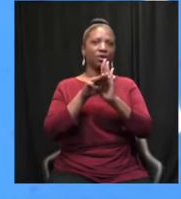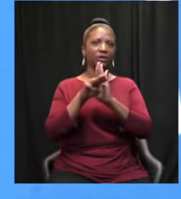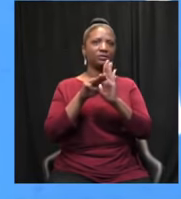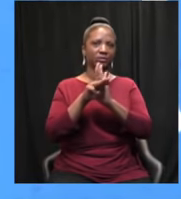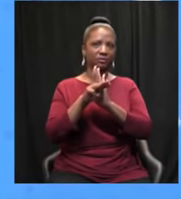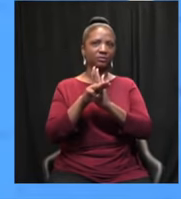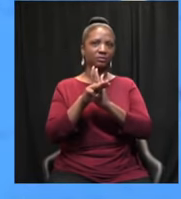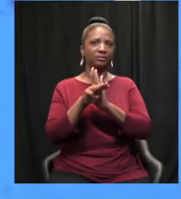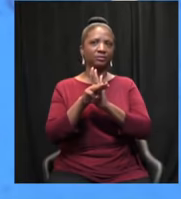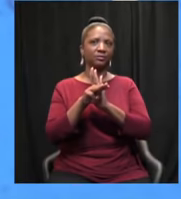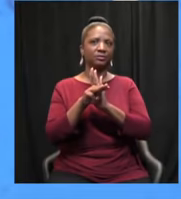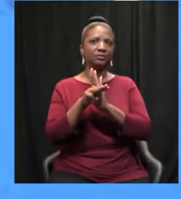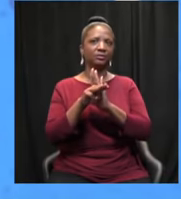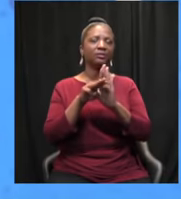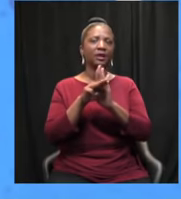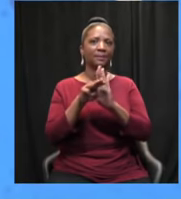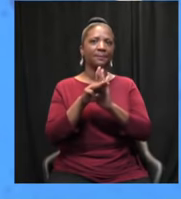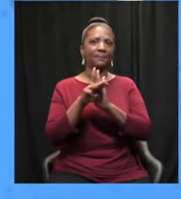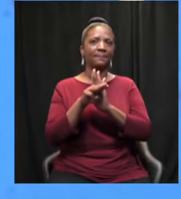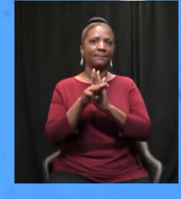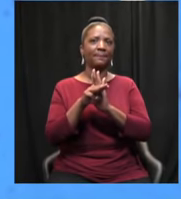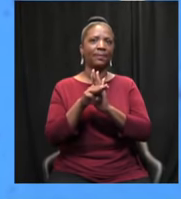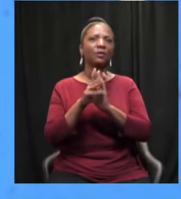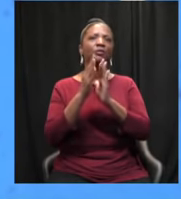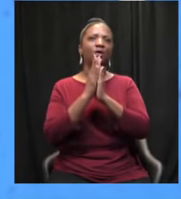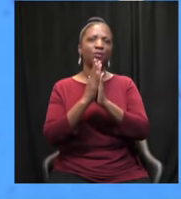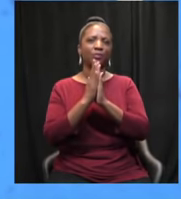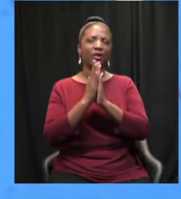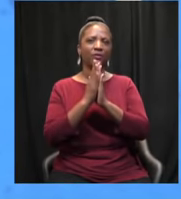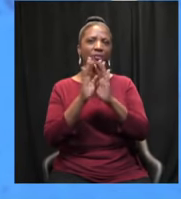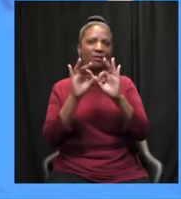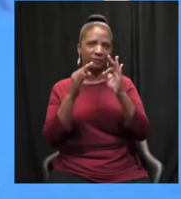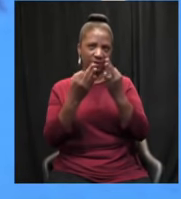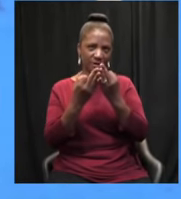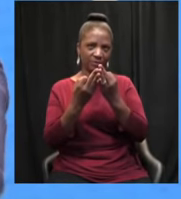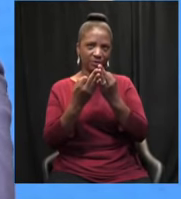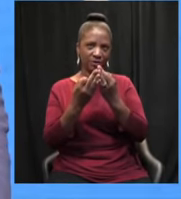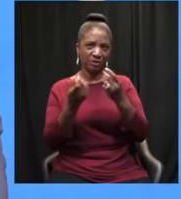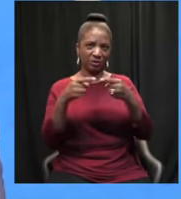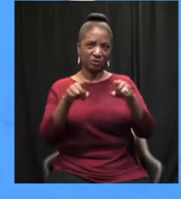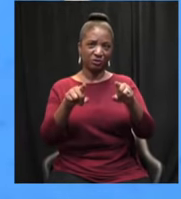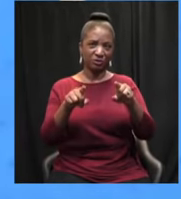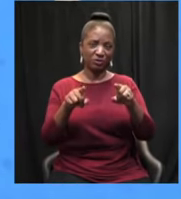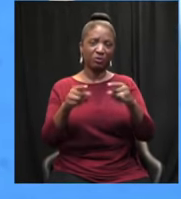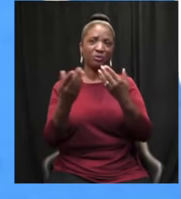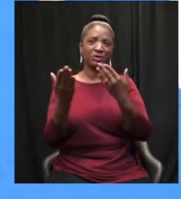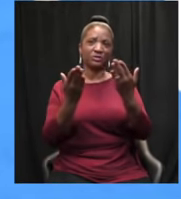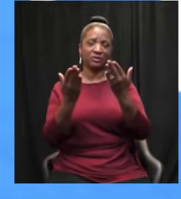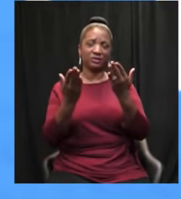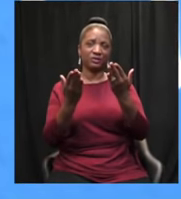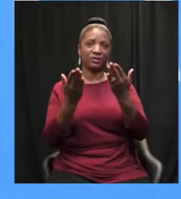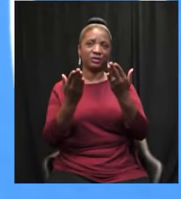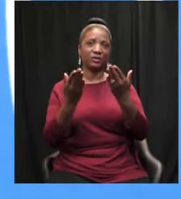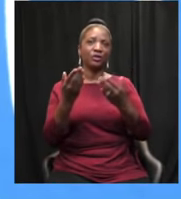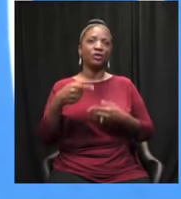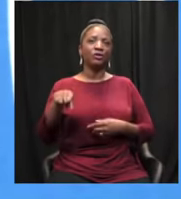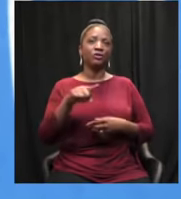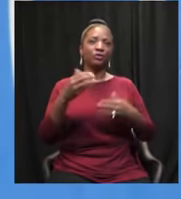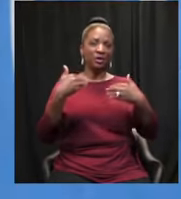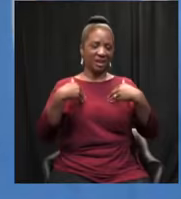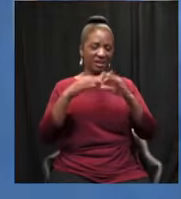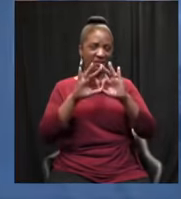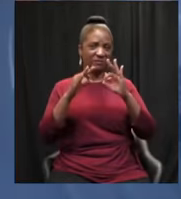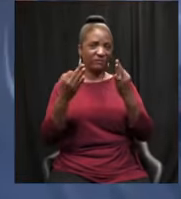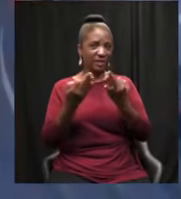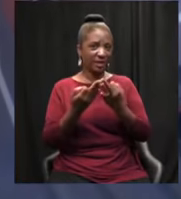her relatives that were there. And I told them we would pray for them in our service. And so if you've got any relatives that have been impacted either